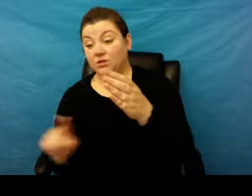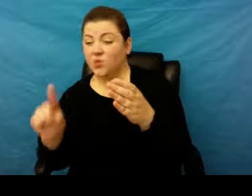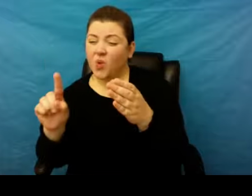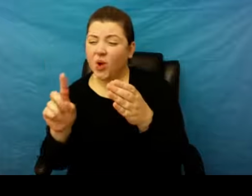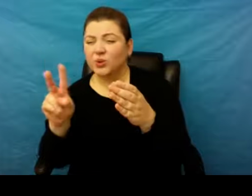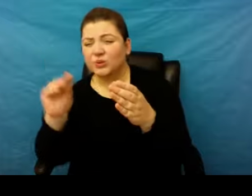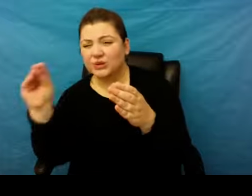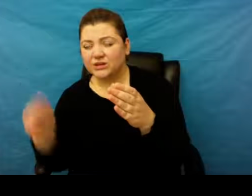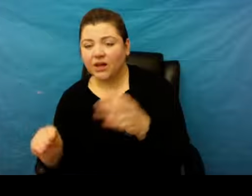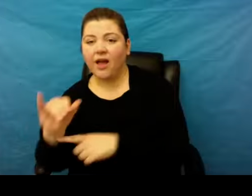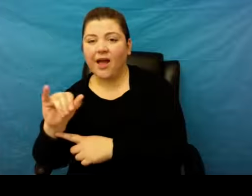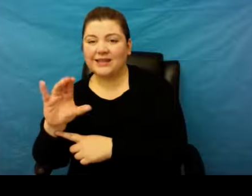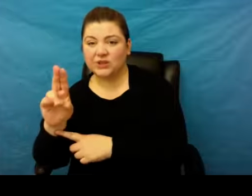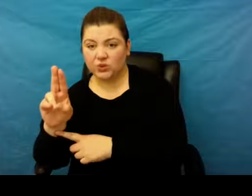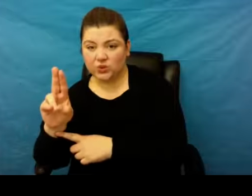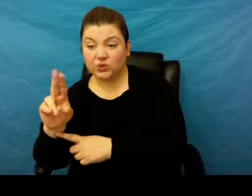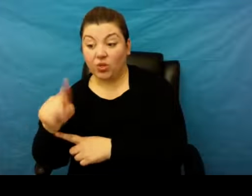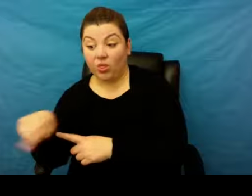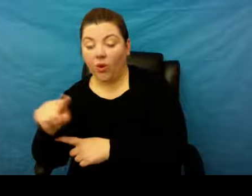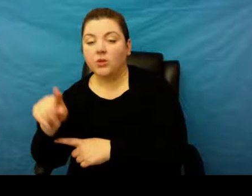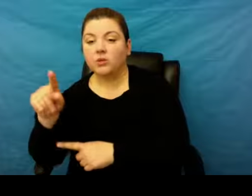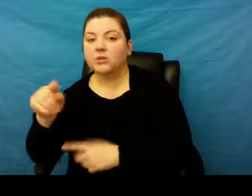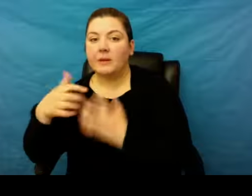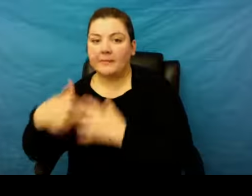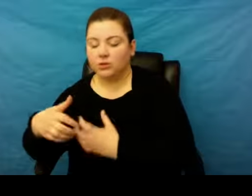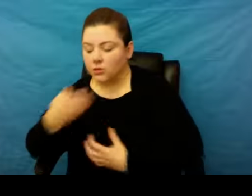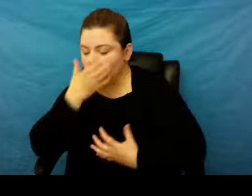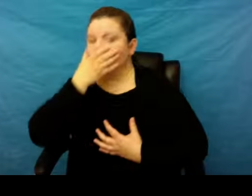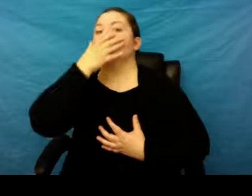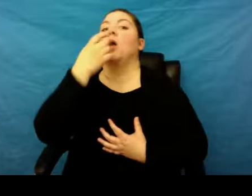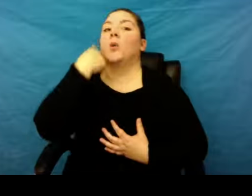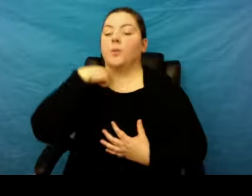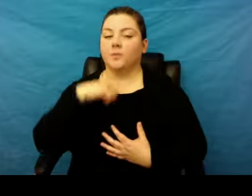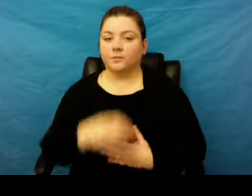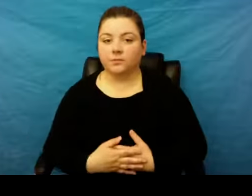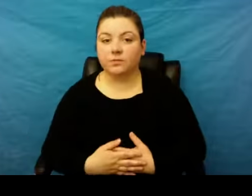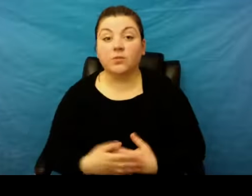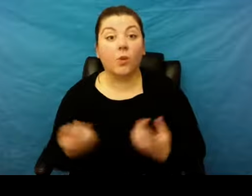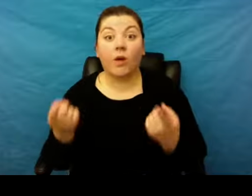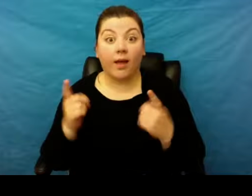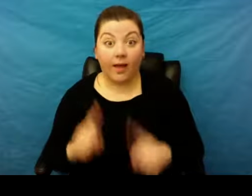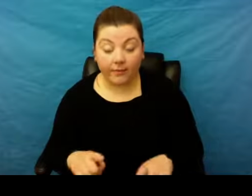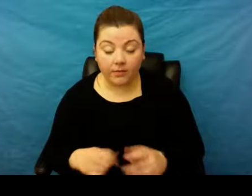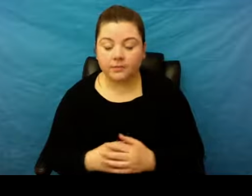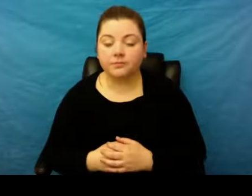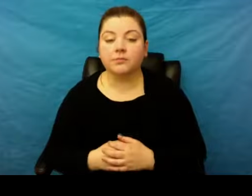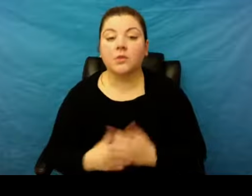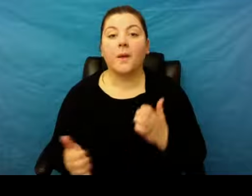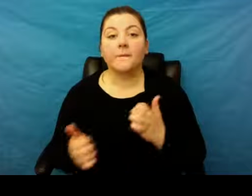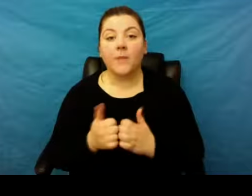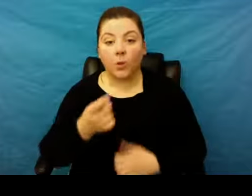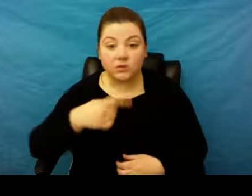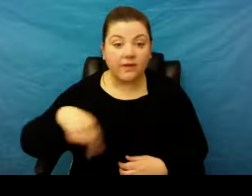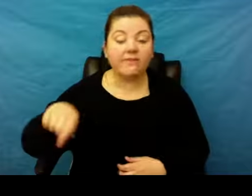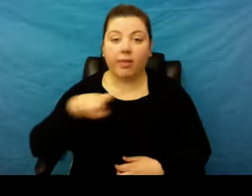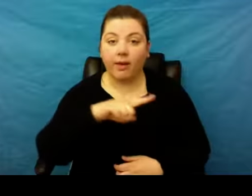and to be put on the ventilator. So what happens when people get put on ventilators? The vast majority of people, overwhelming